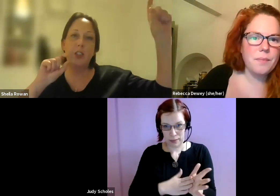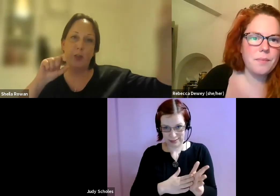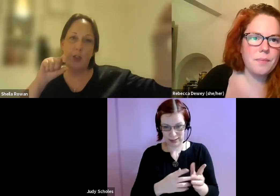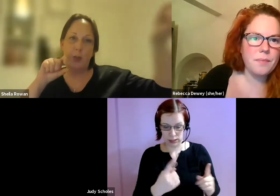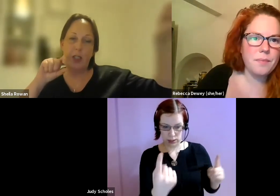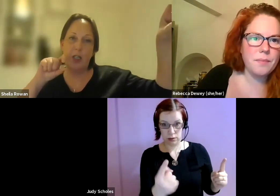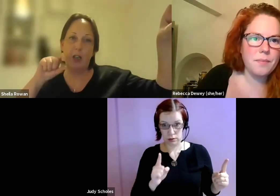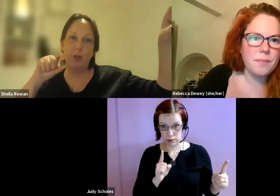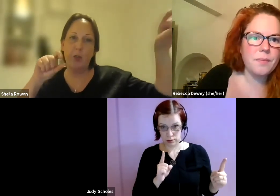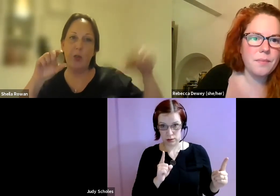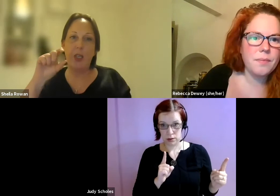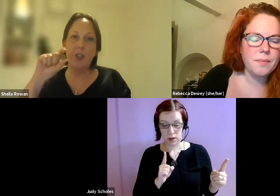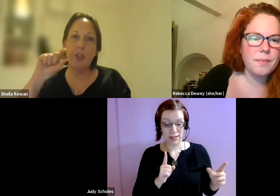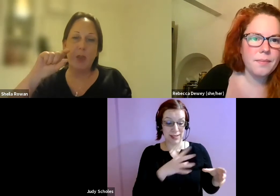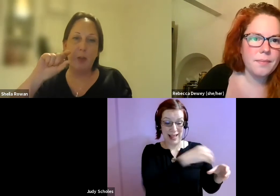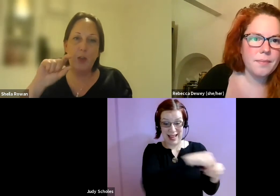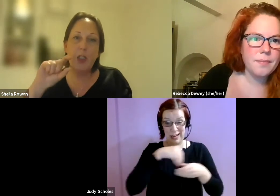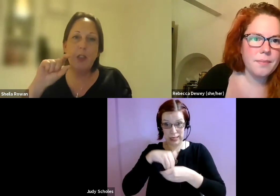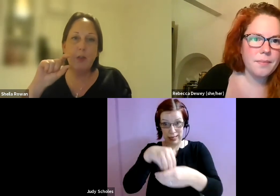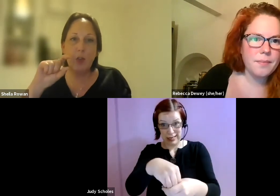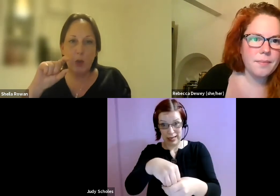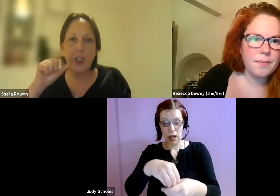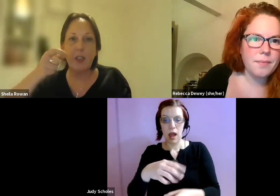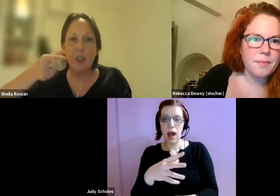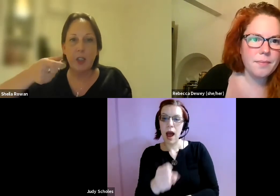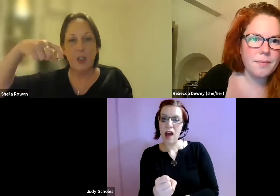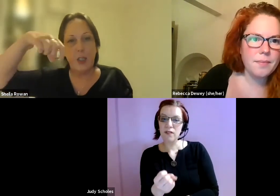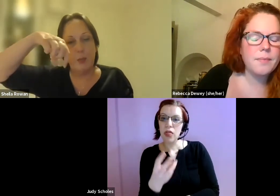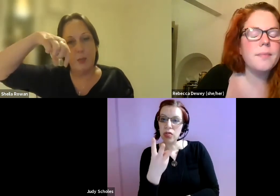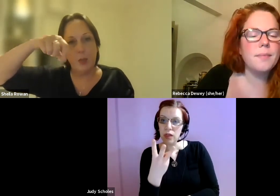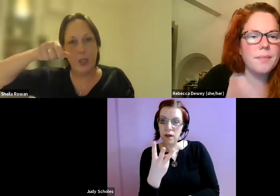Inside each of those spacecraft would actually be a free floating